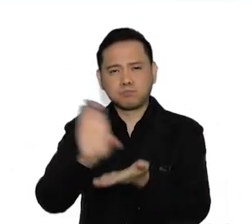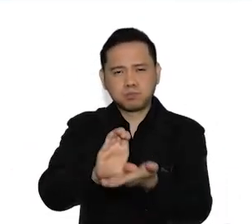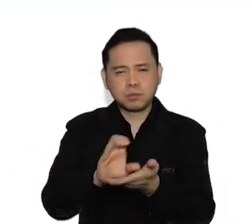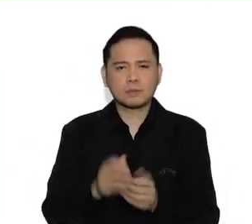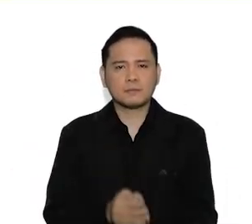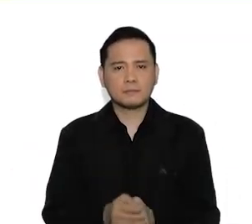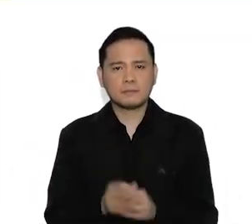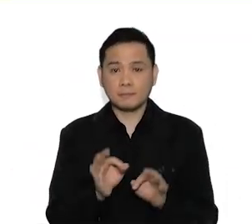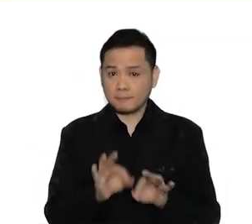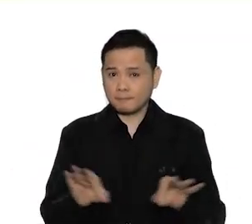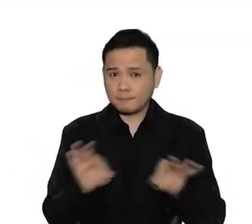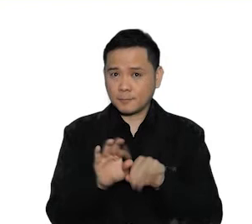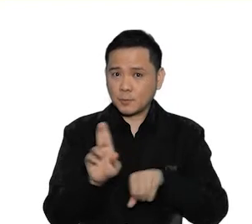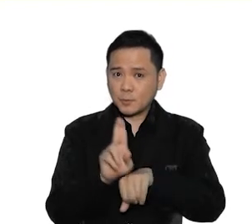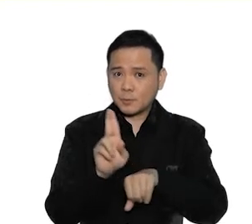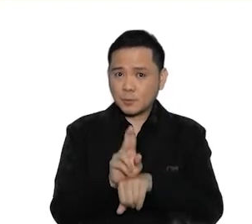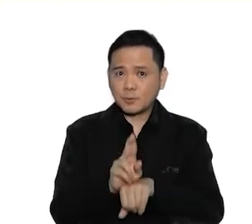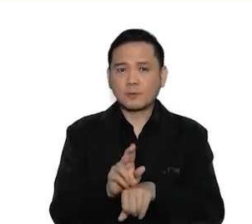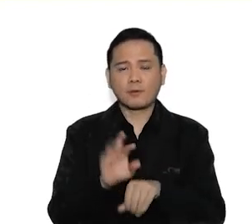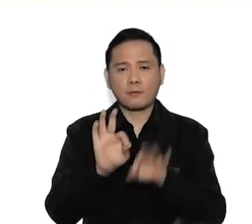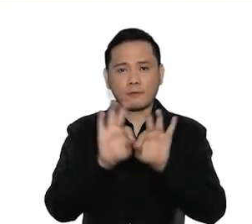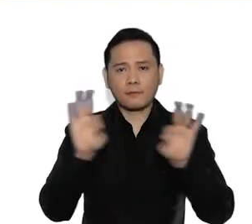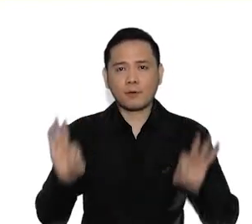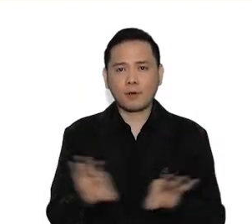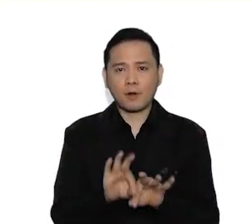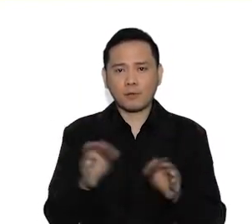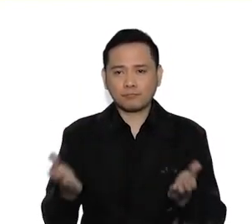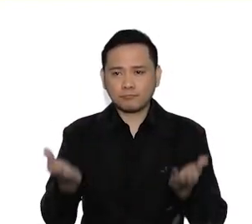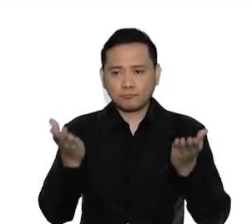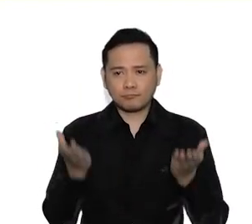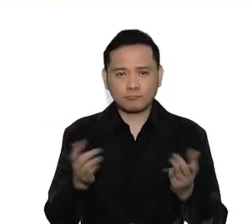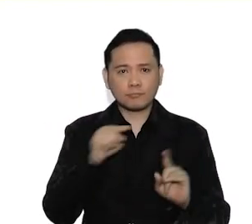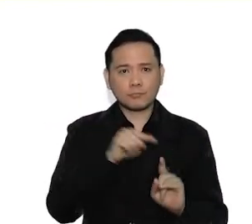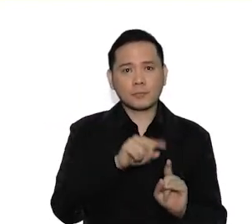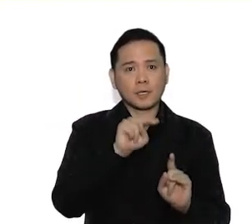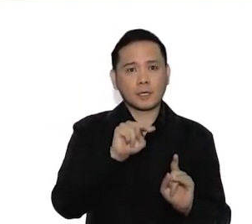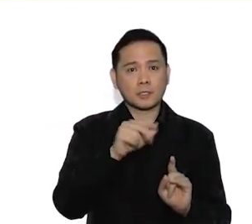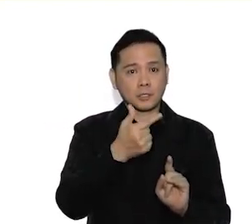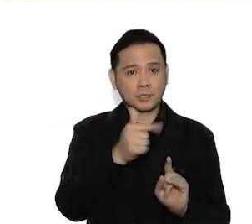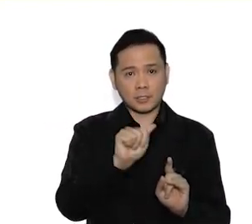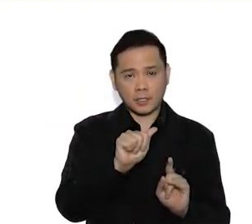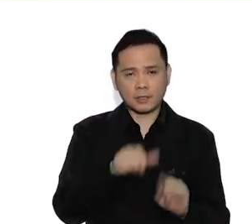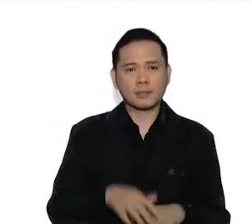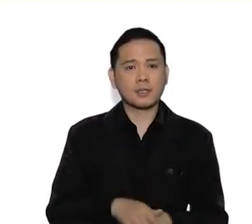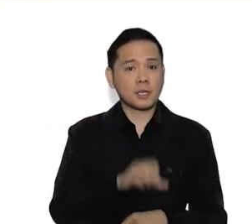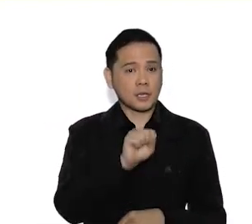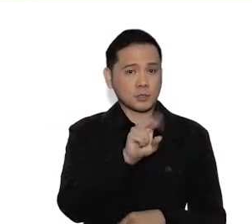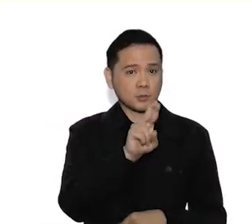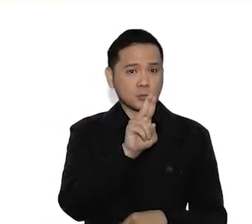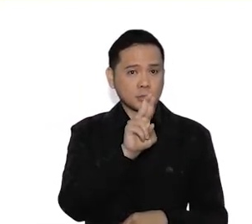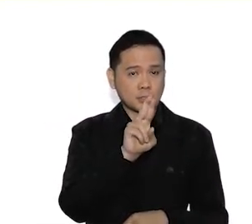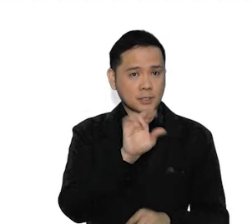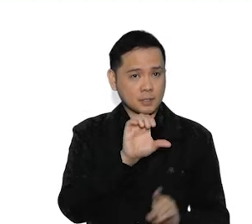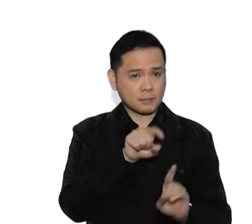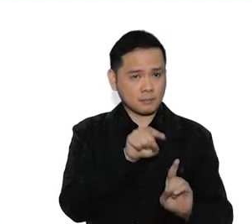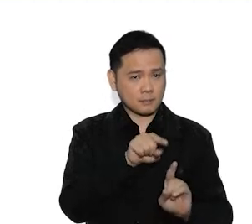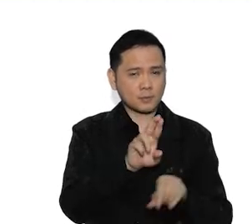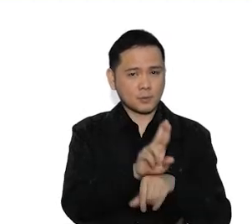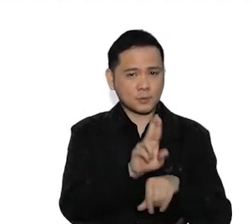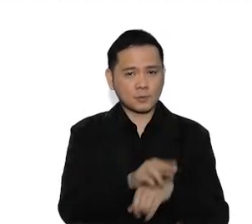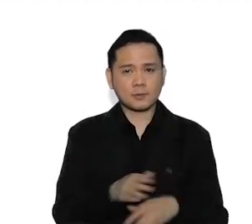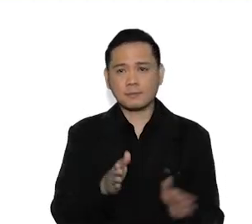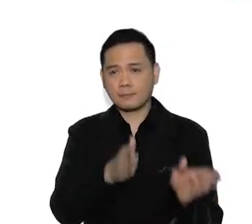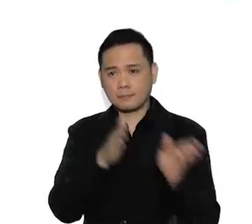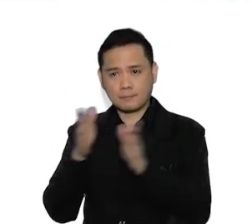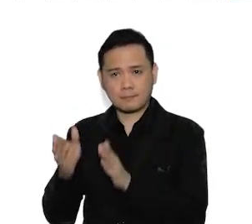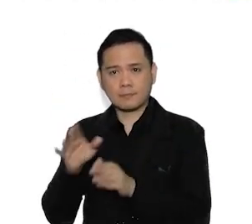It must be carefully reflected in the BP 201F form for NGAs and